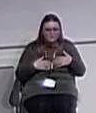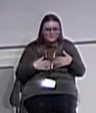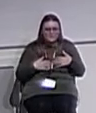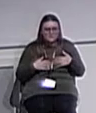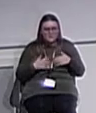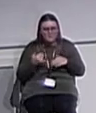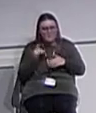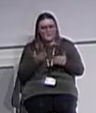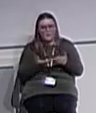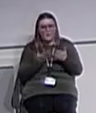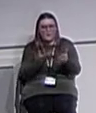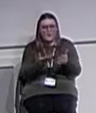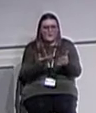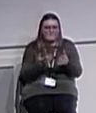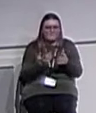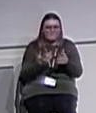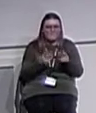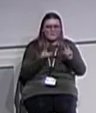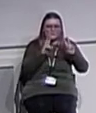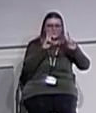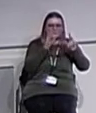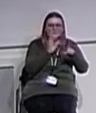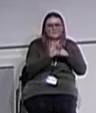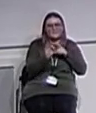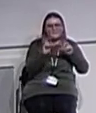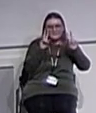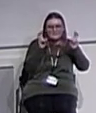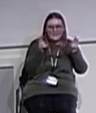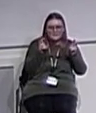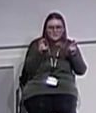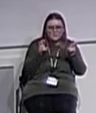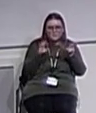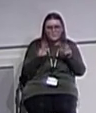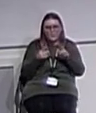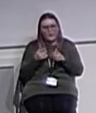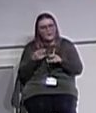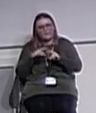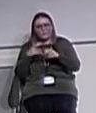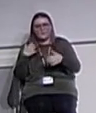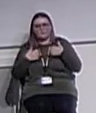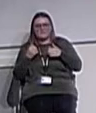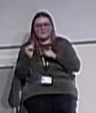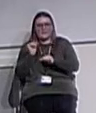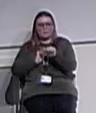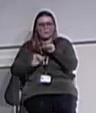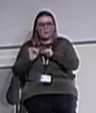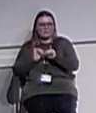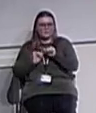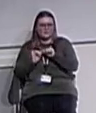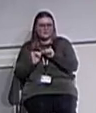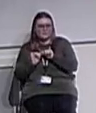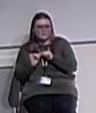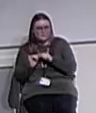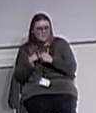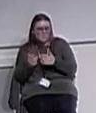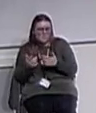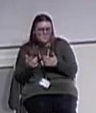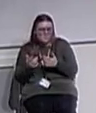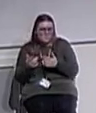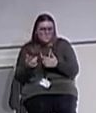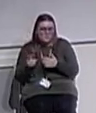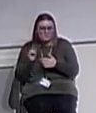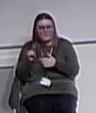microbiology essay titles. Whereas if you come and do, say, immunology, all the people in your group will be interested in immunology, and your tutor